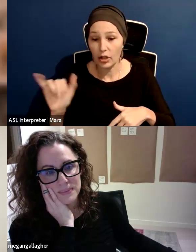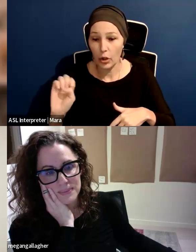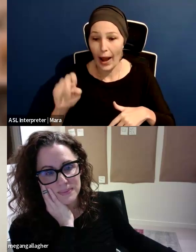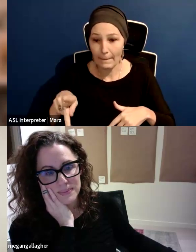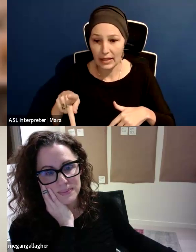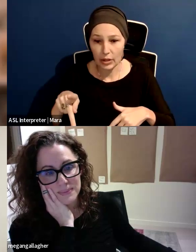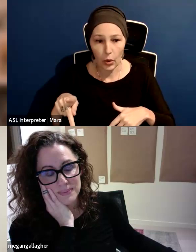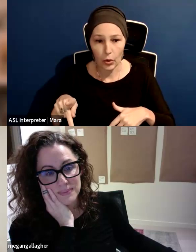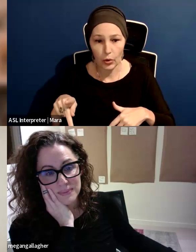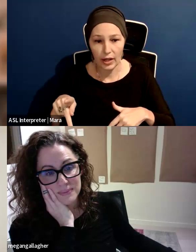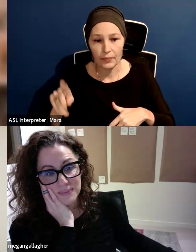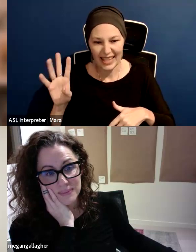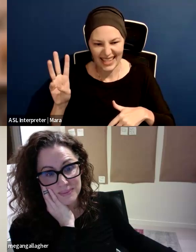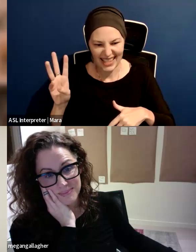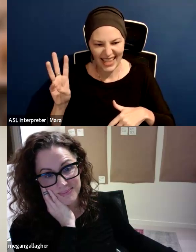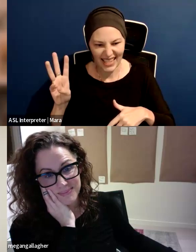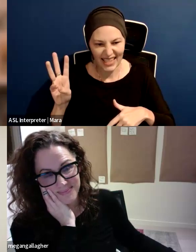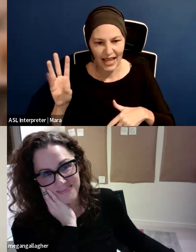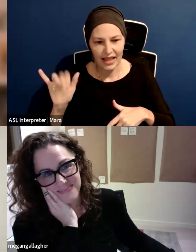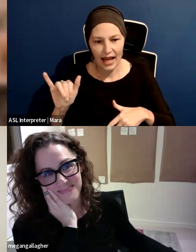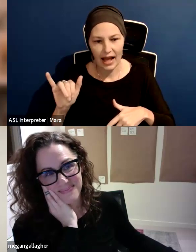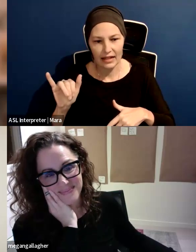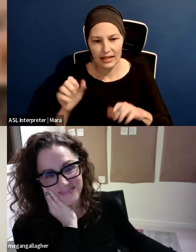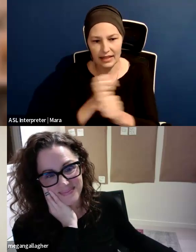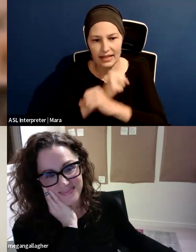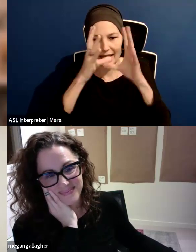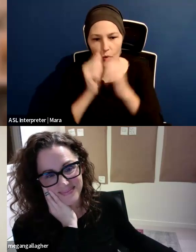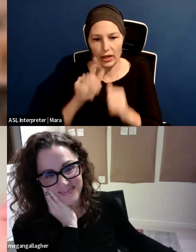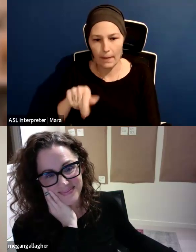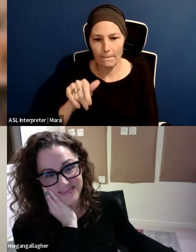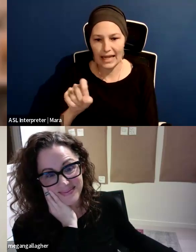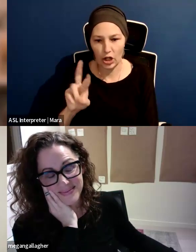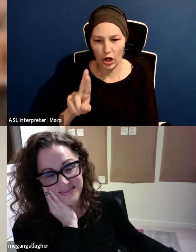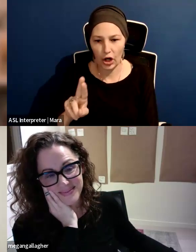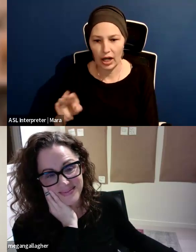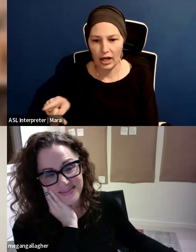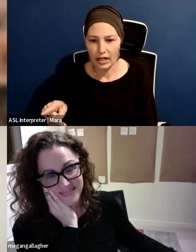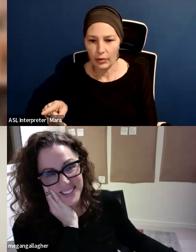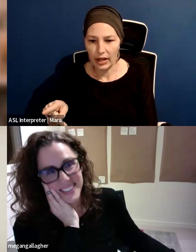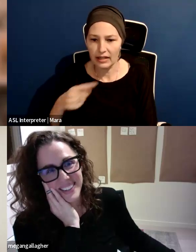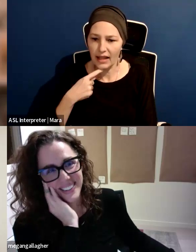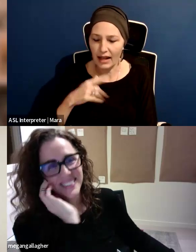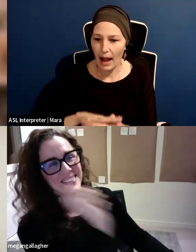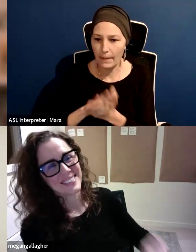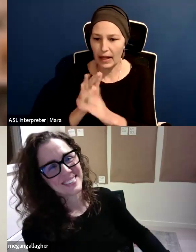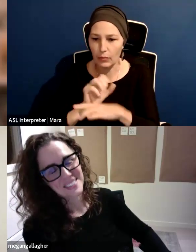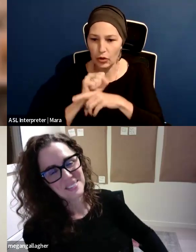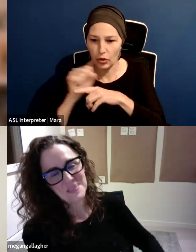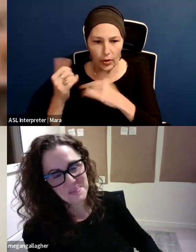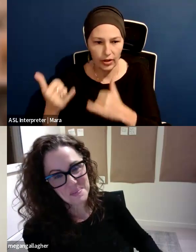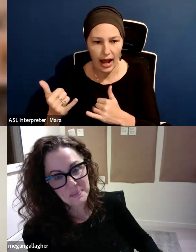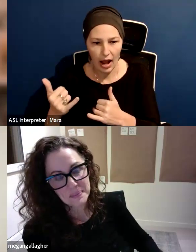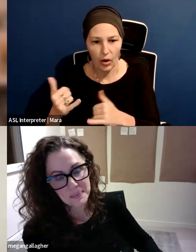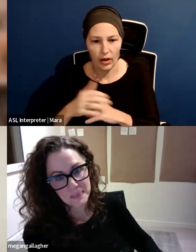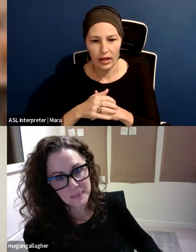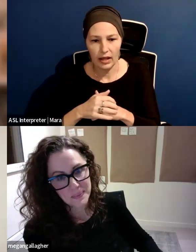like a joy, to just like sober call him out and be like, I'm not like yeah, I got drunk, but I mean what I said. You know,